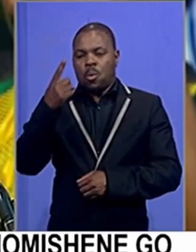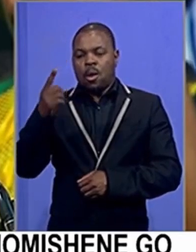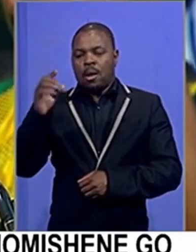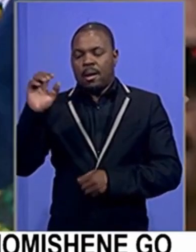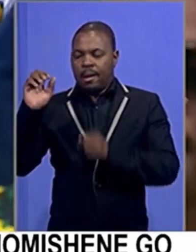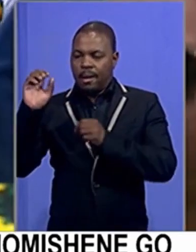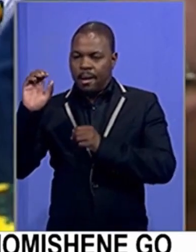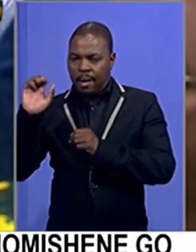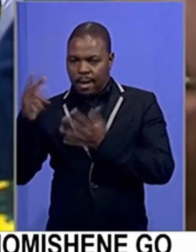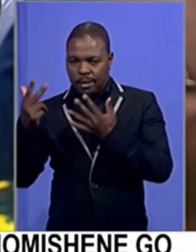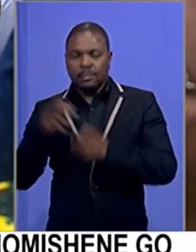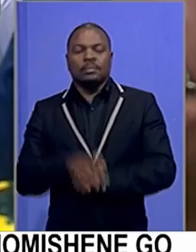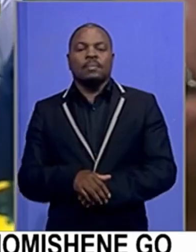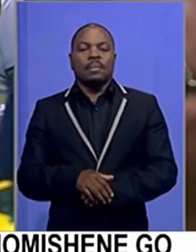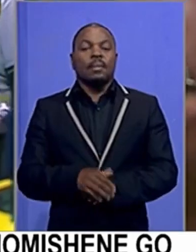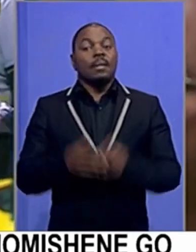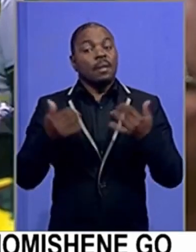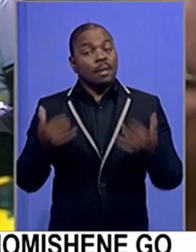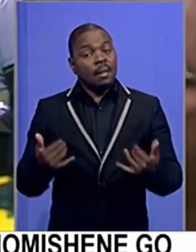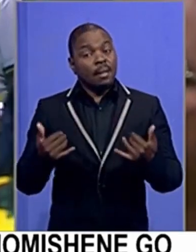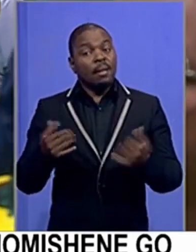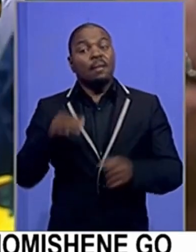2,018. Therefore,